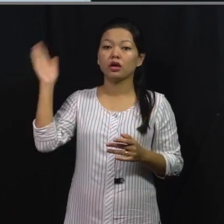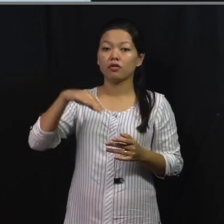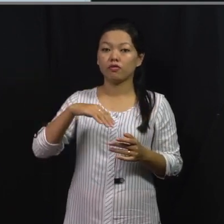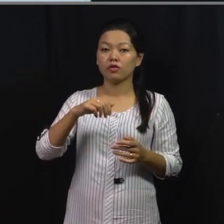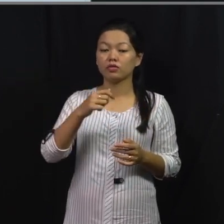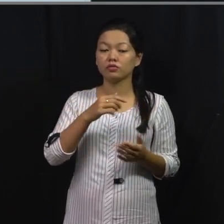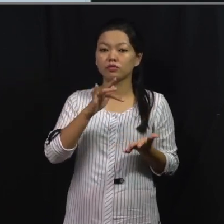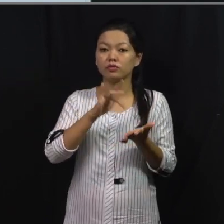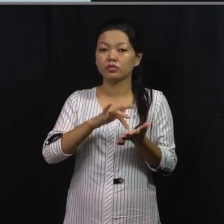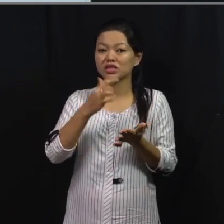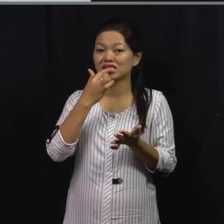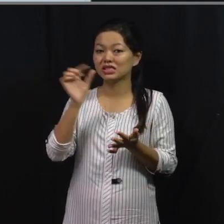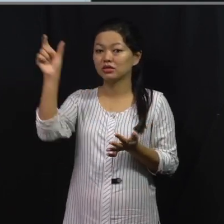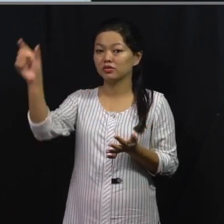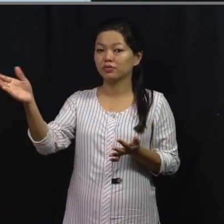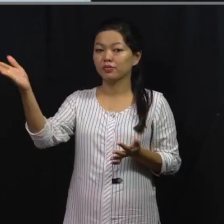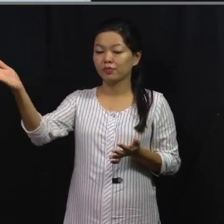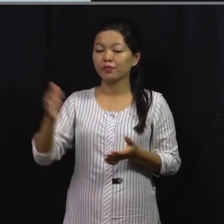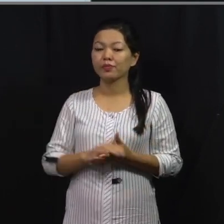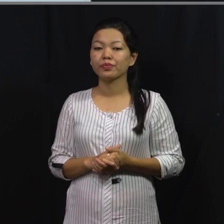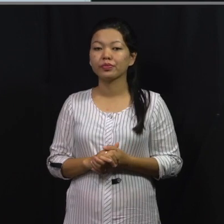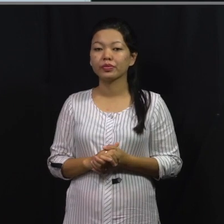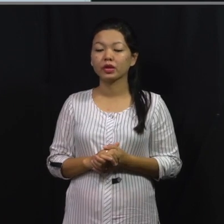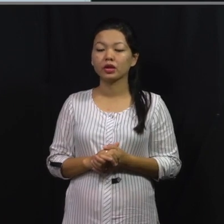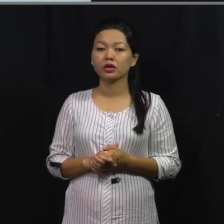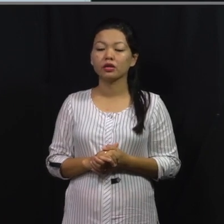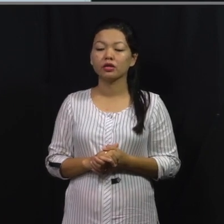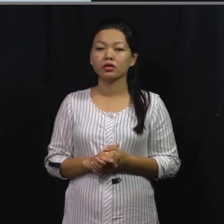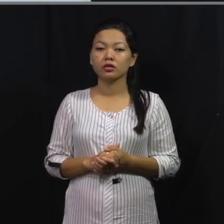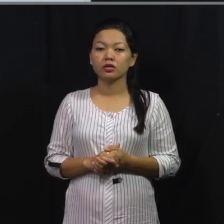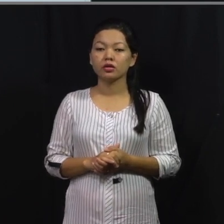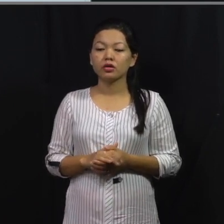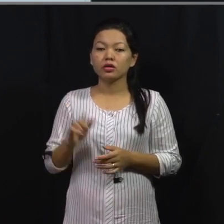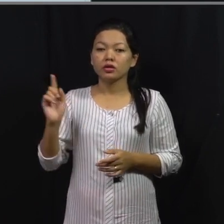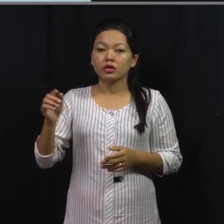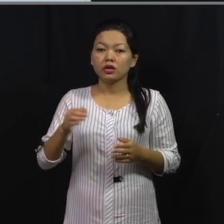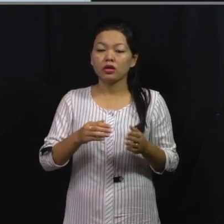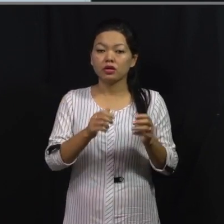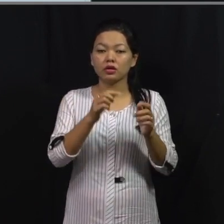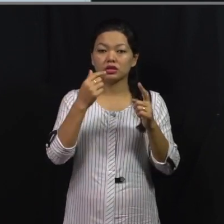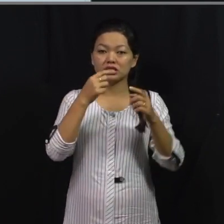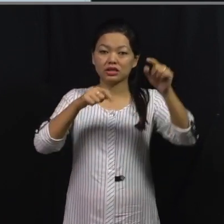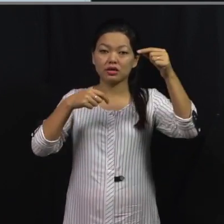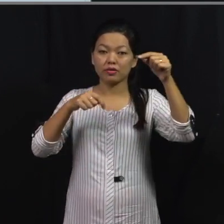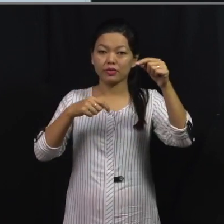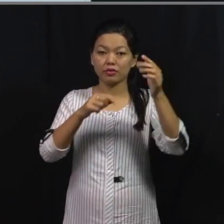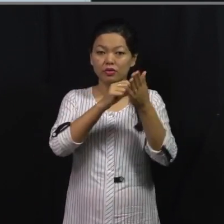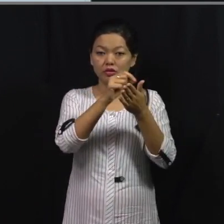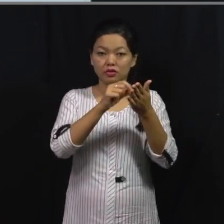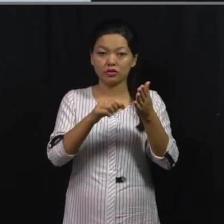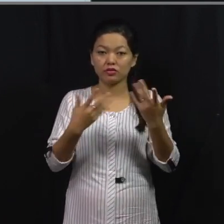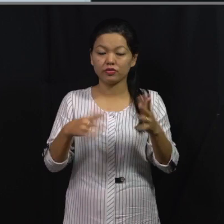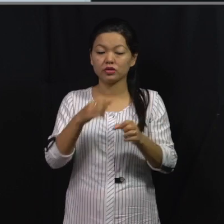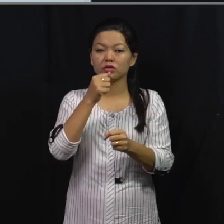the scheduled caste. Okay, and thus it is also written down in papers in the